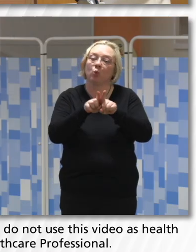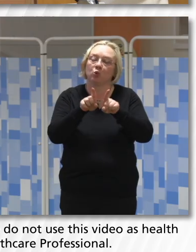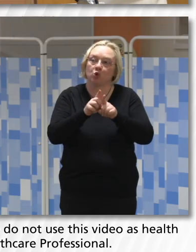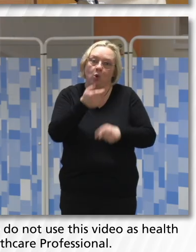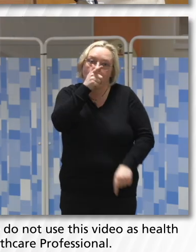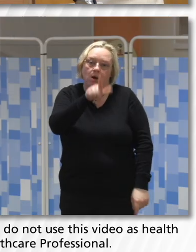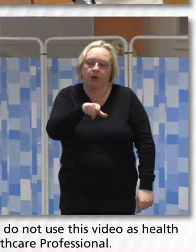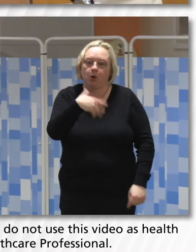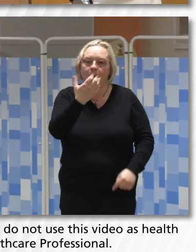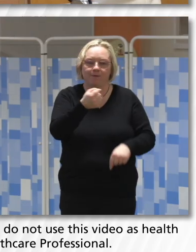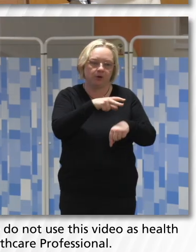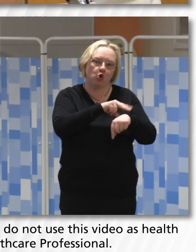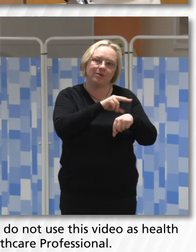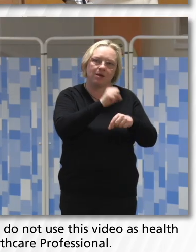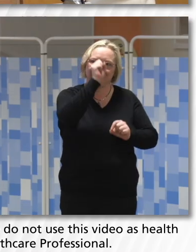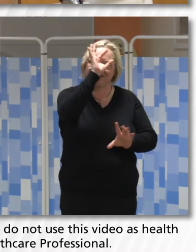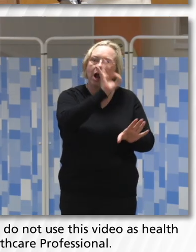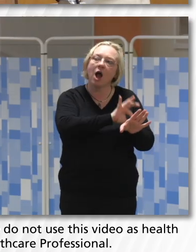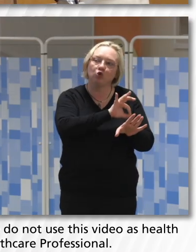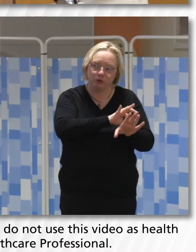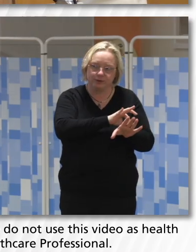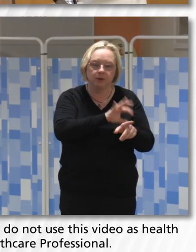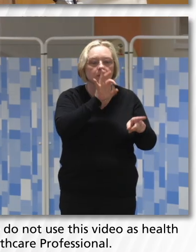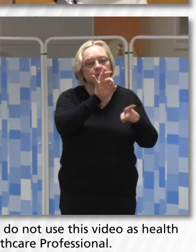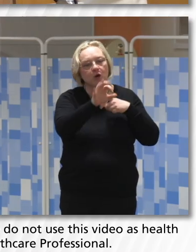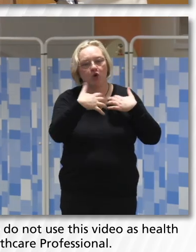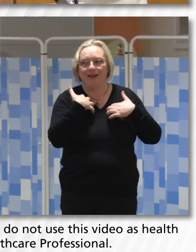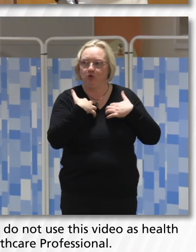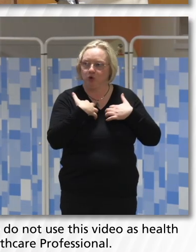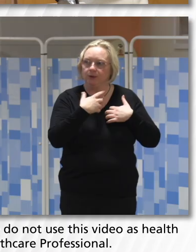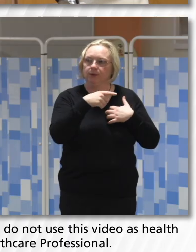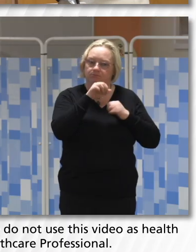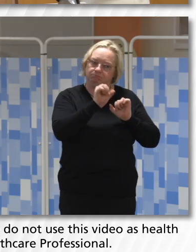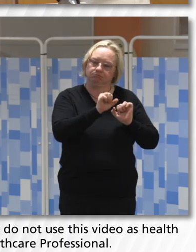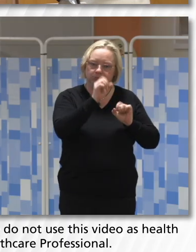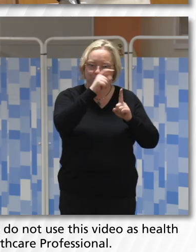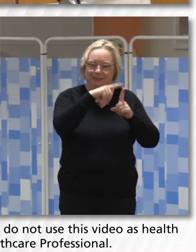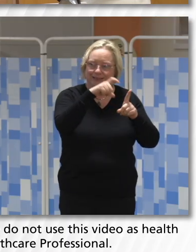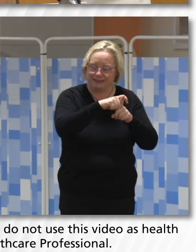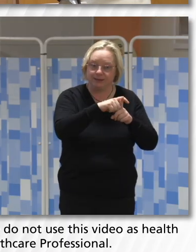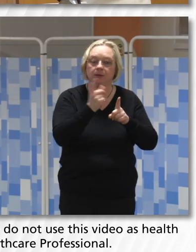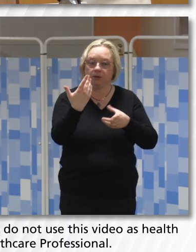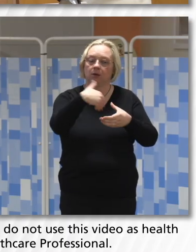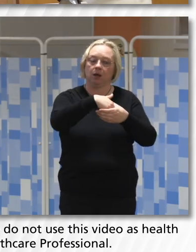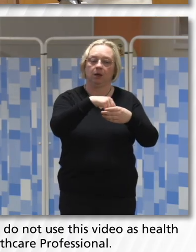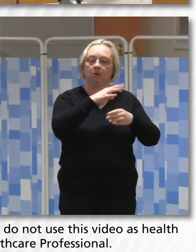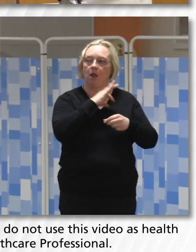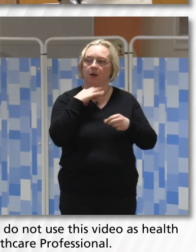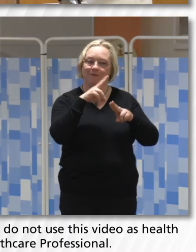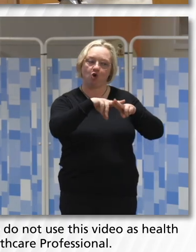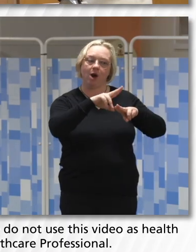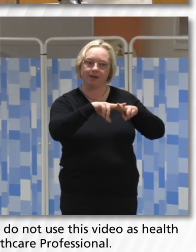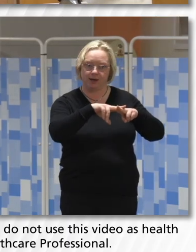a consultant psychiatrist with a special interest in Parkinson's, who is part of our clinic on a Friday. And again,